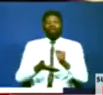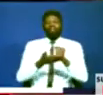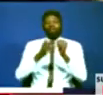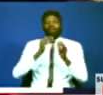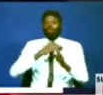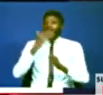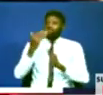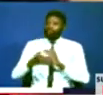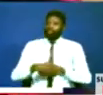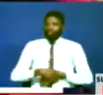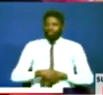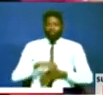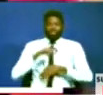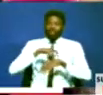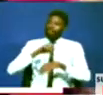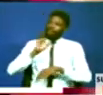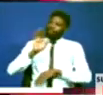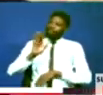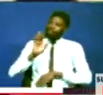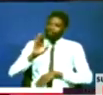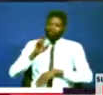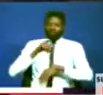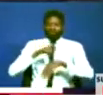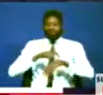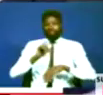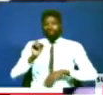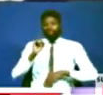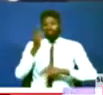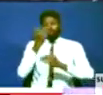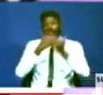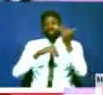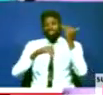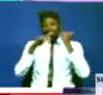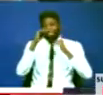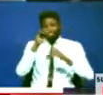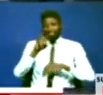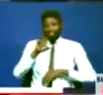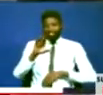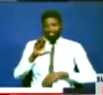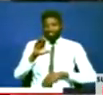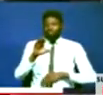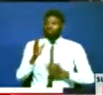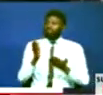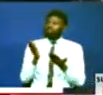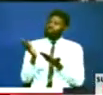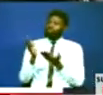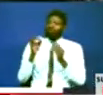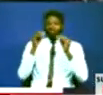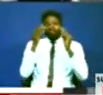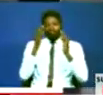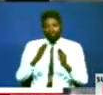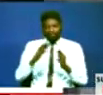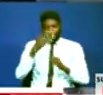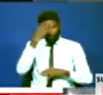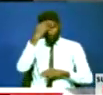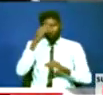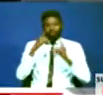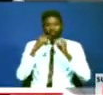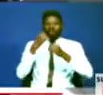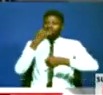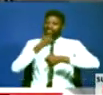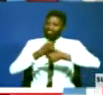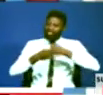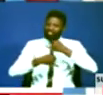During his 10-year tenure as University of Nairobi Vice Chancellor, the late Professor George Magoha was accredited with major infrastructural and